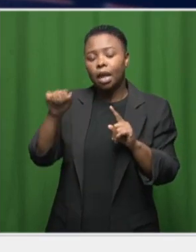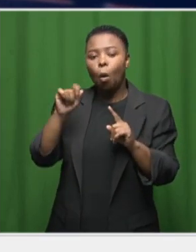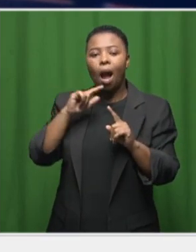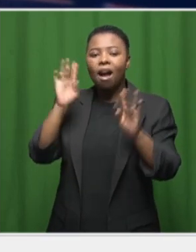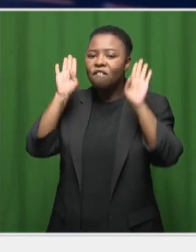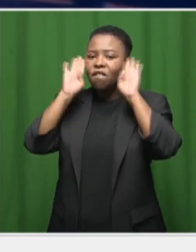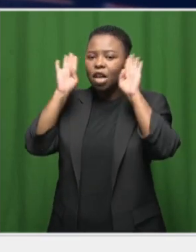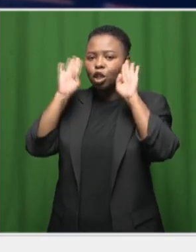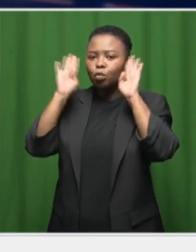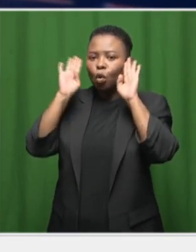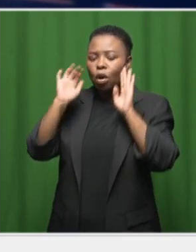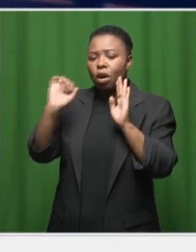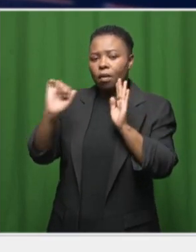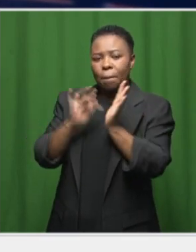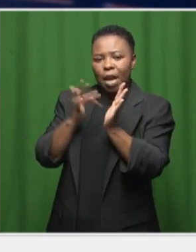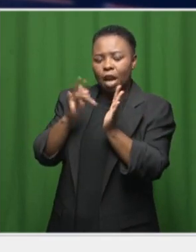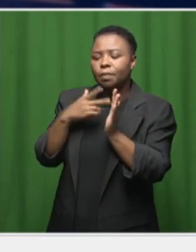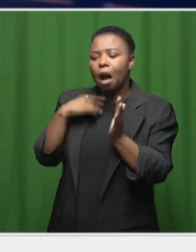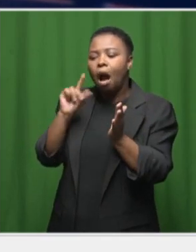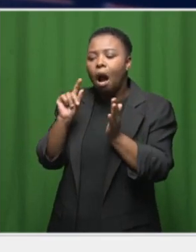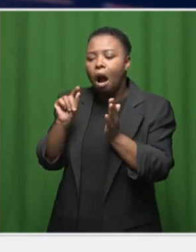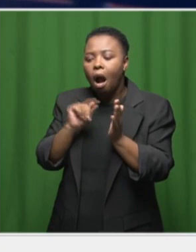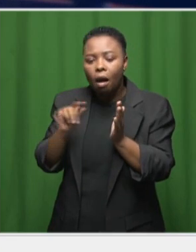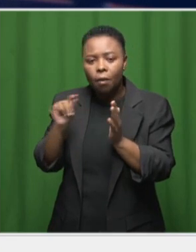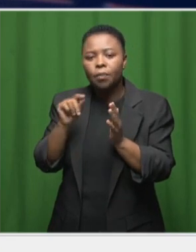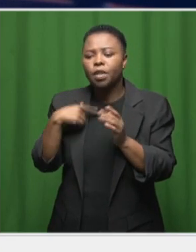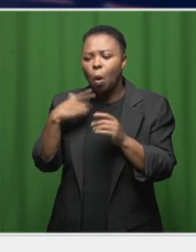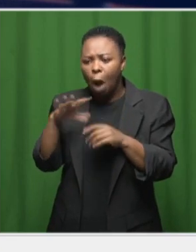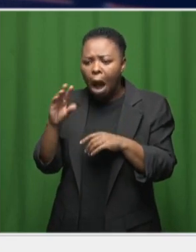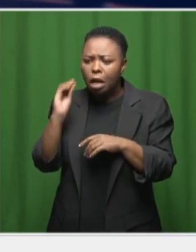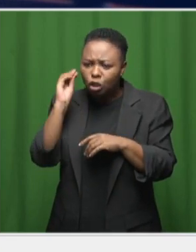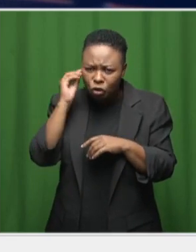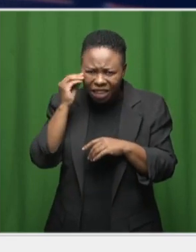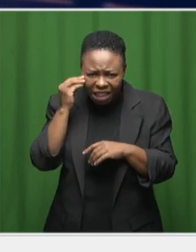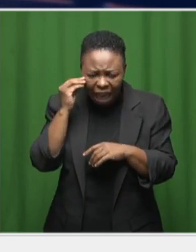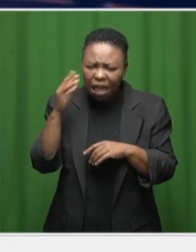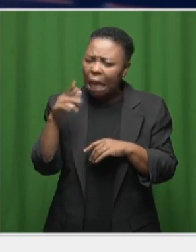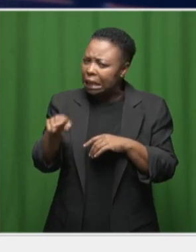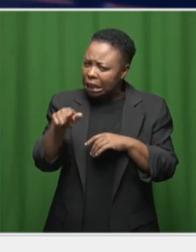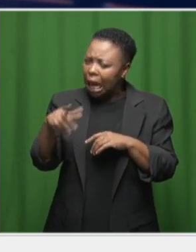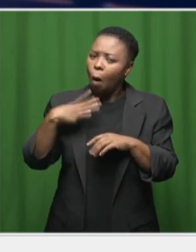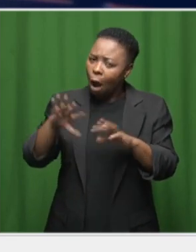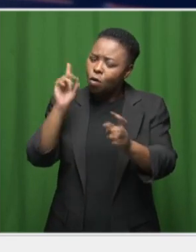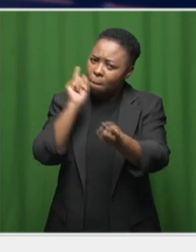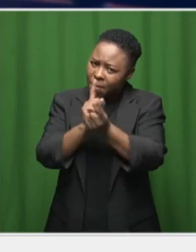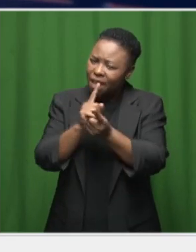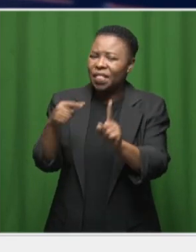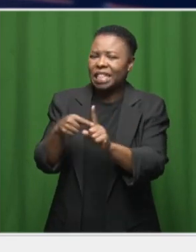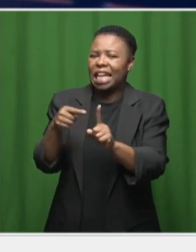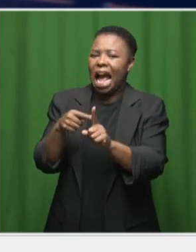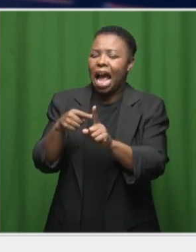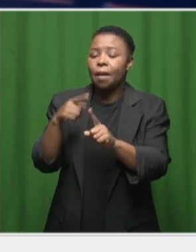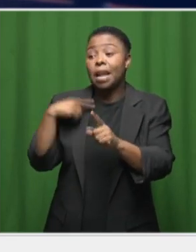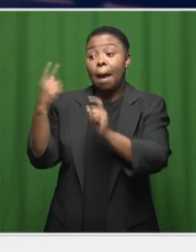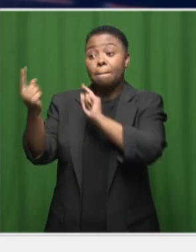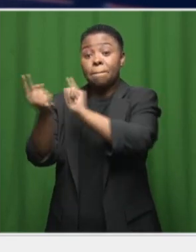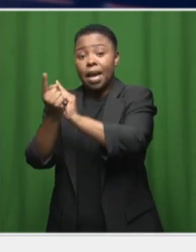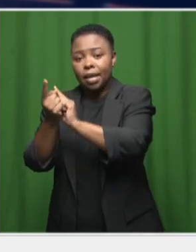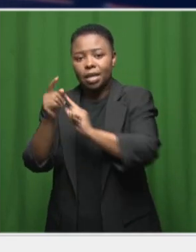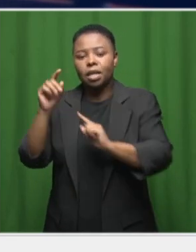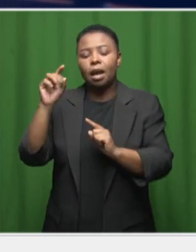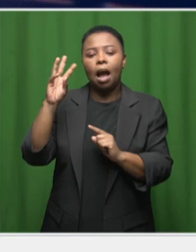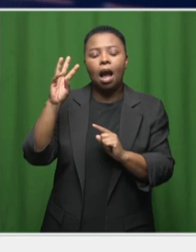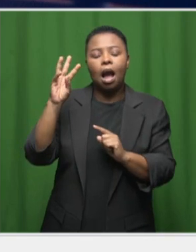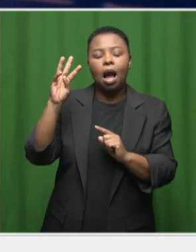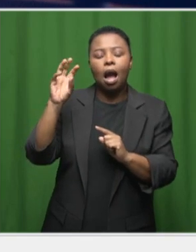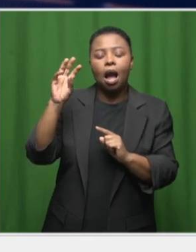Facebook page and I was going through, and then I was interested to say, hey, I want to meet this guy, you know. I met Mr. Sandile Memela and